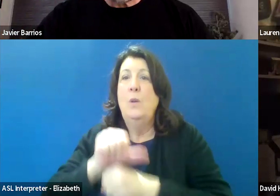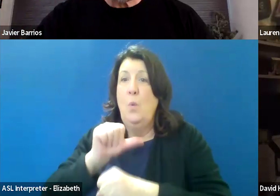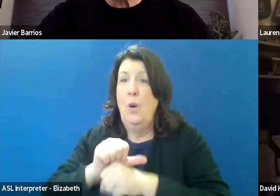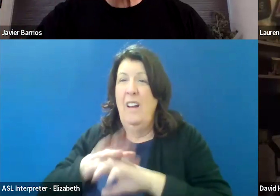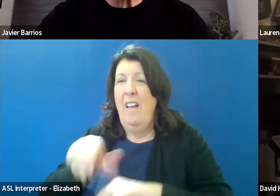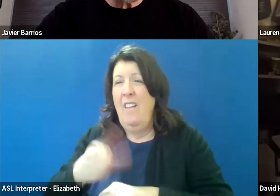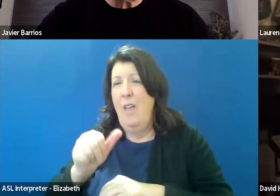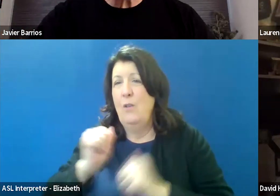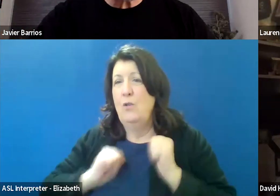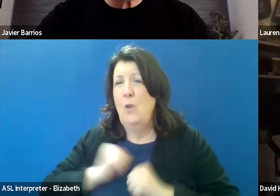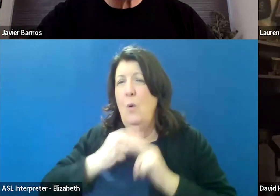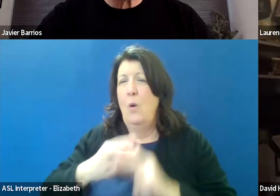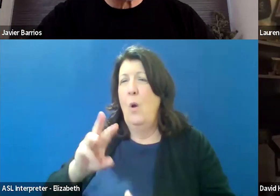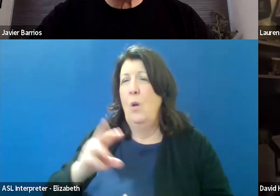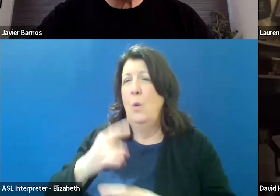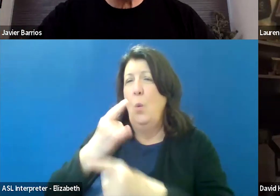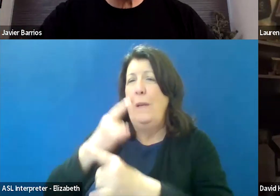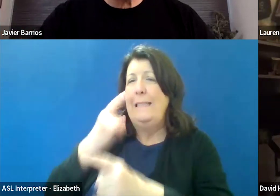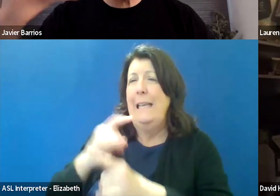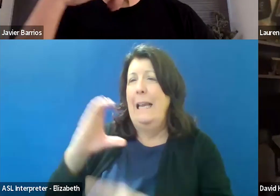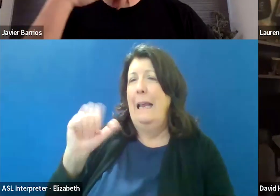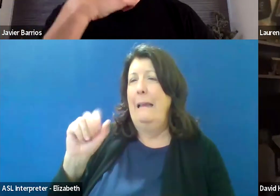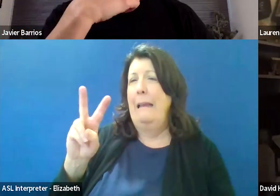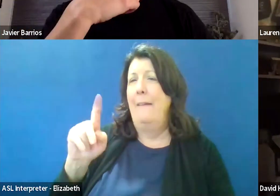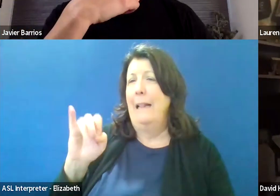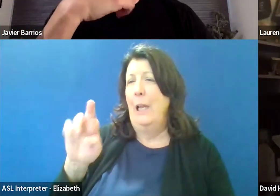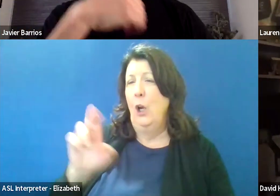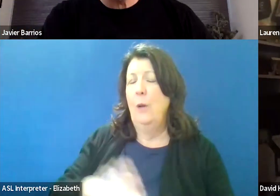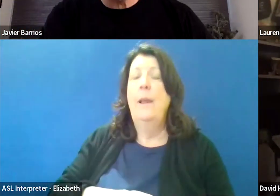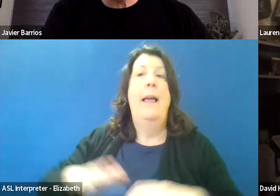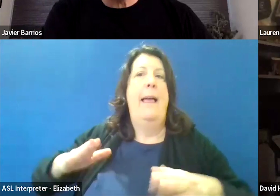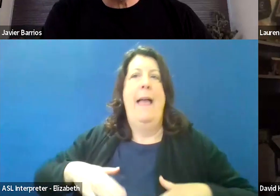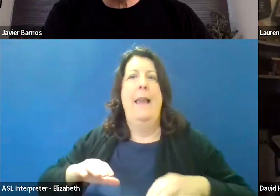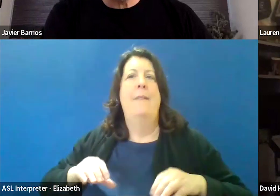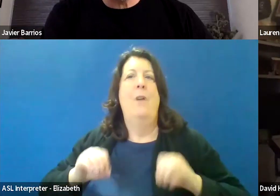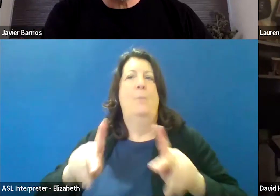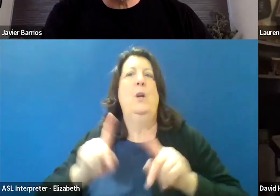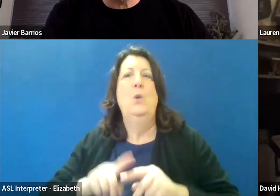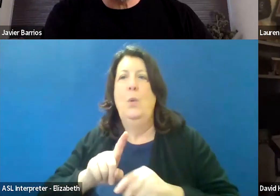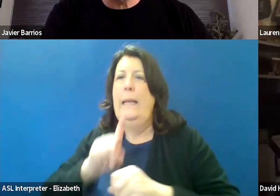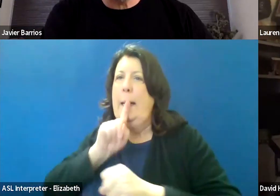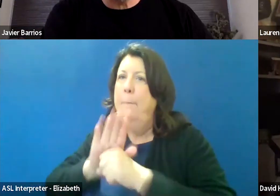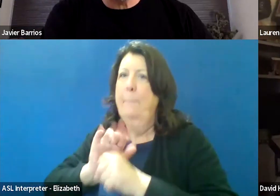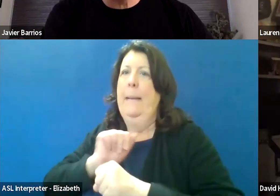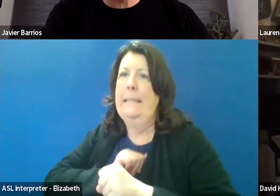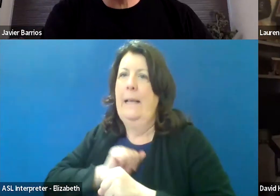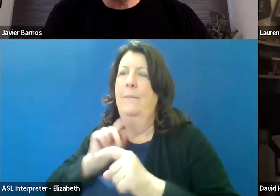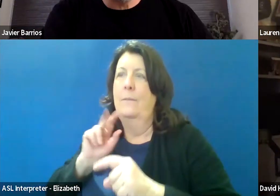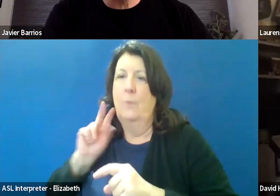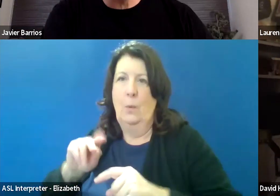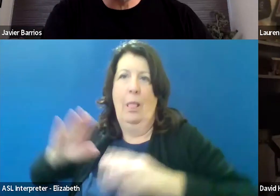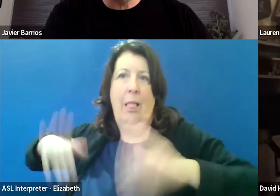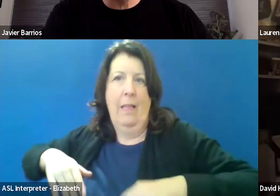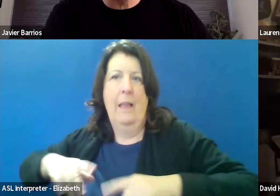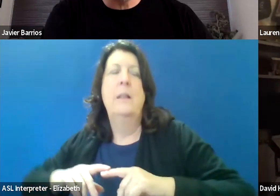Cavalier, but I hadn't really had a chance to dedicate myself to it. I'd started it when I was working on a TV show. And I kind of threw myself into